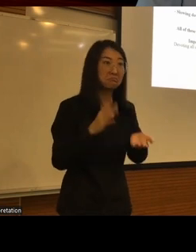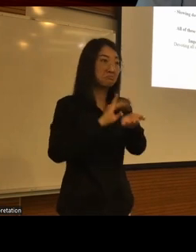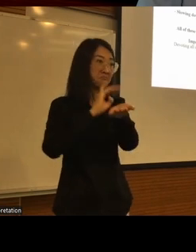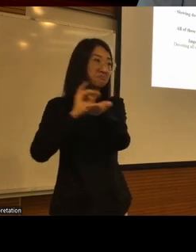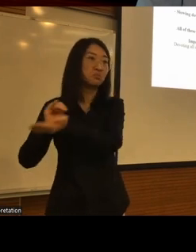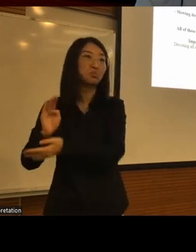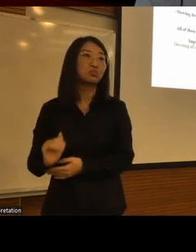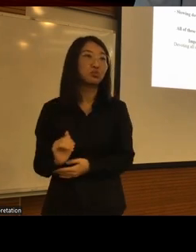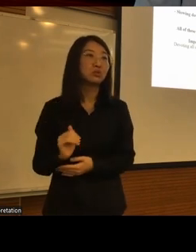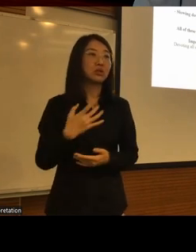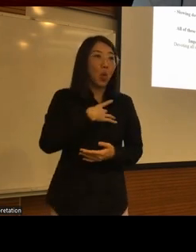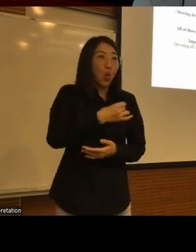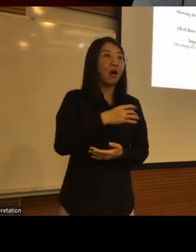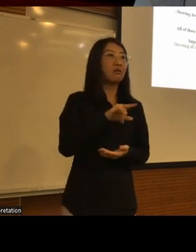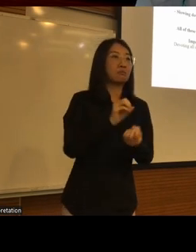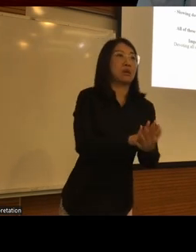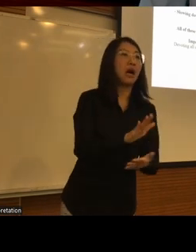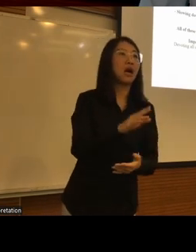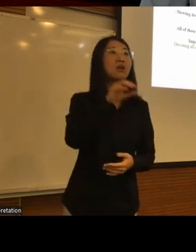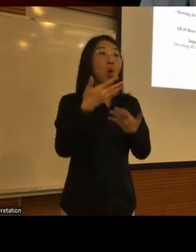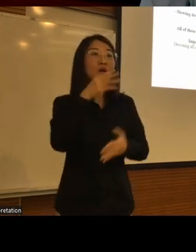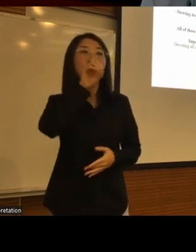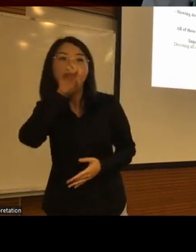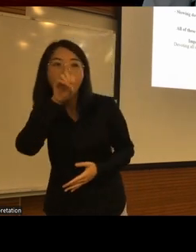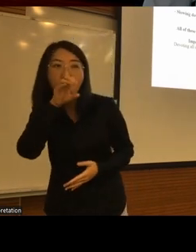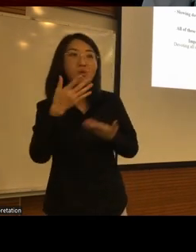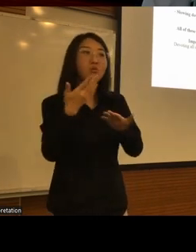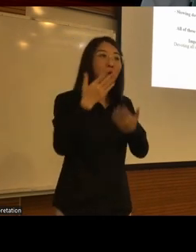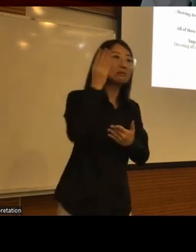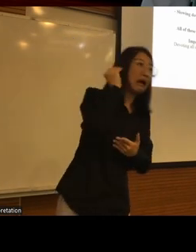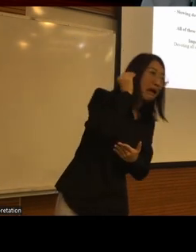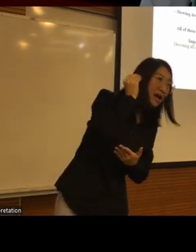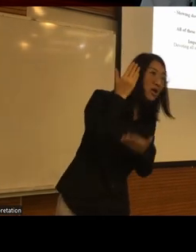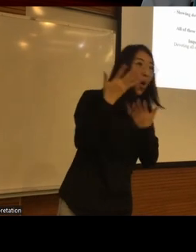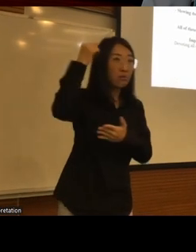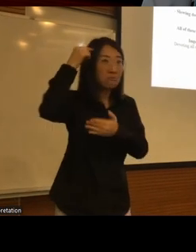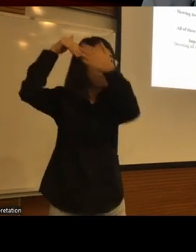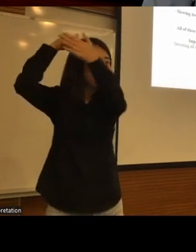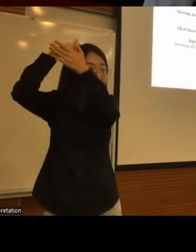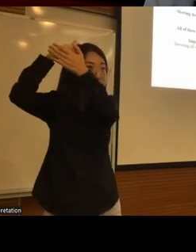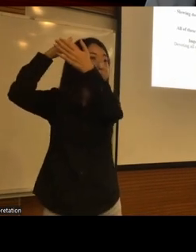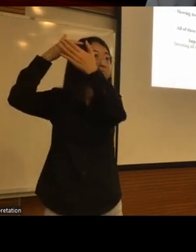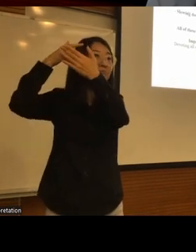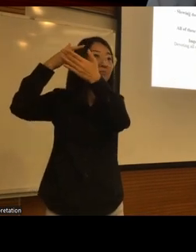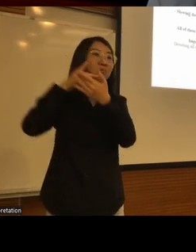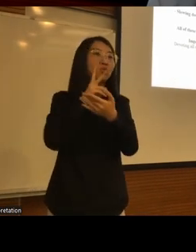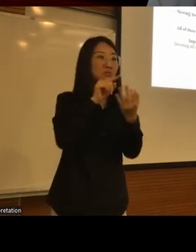the functions, speaking or listening or short-term memory operations,